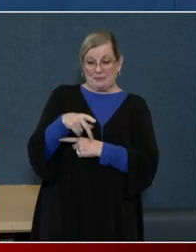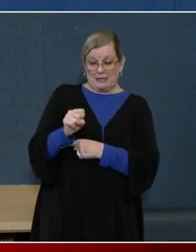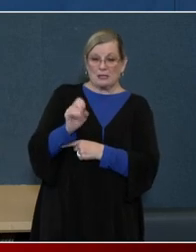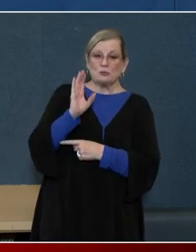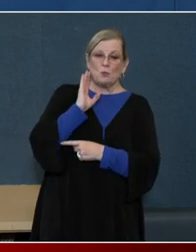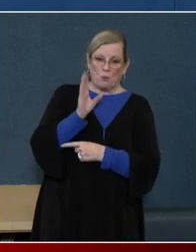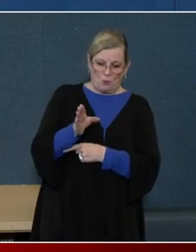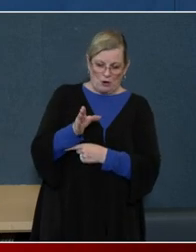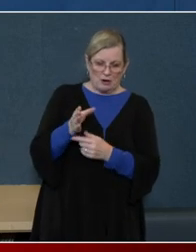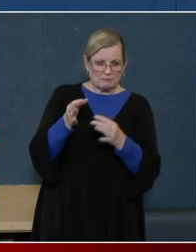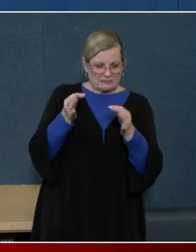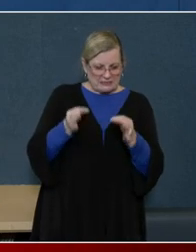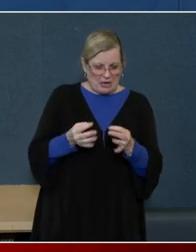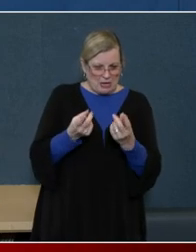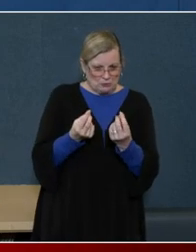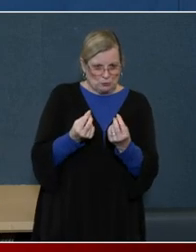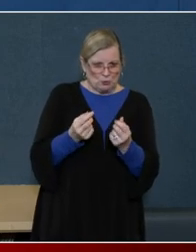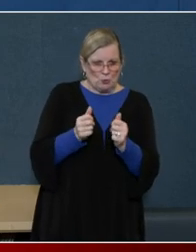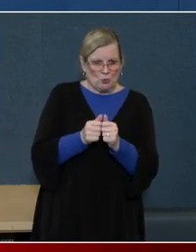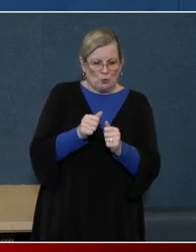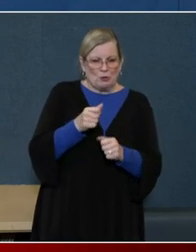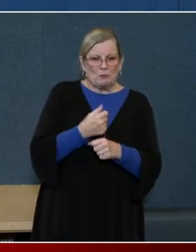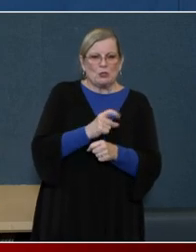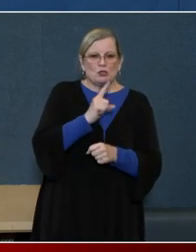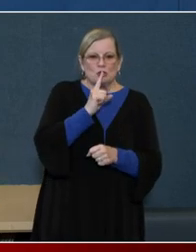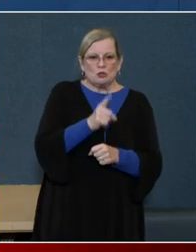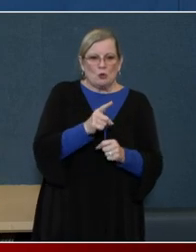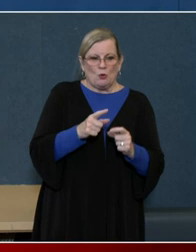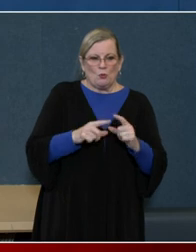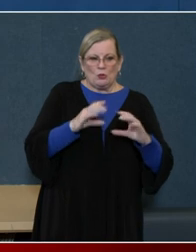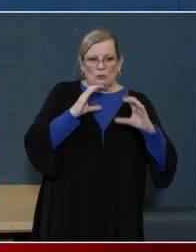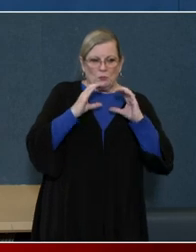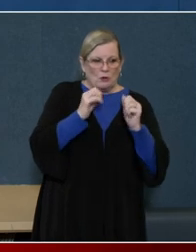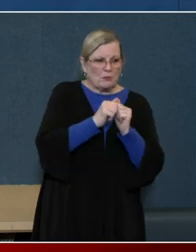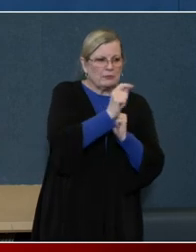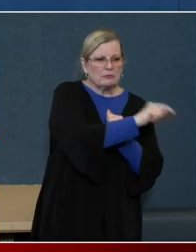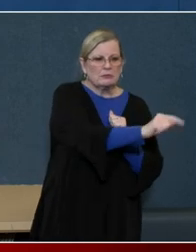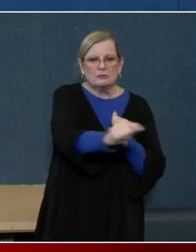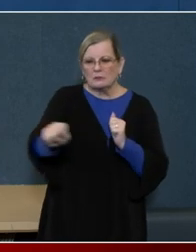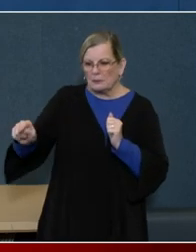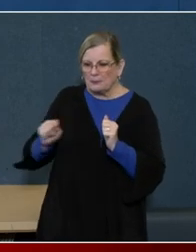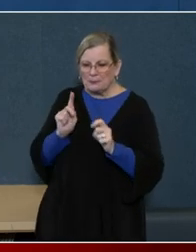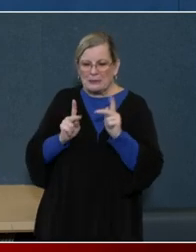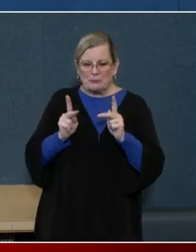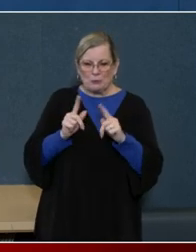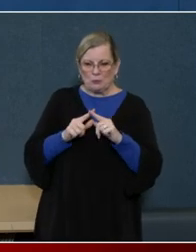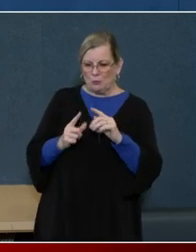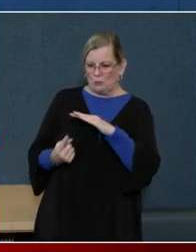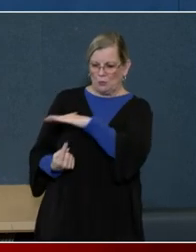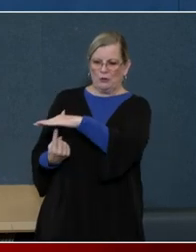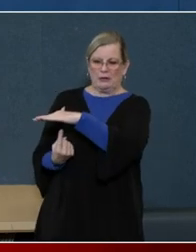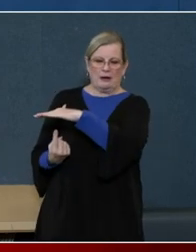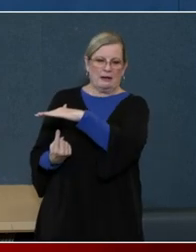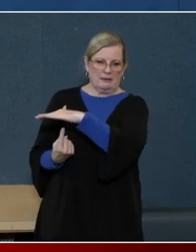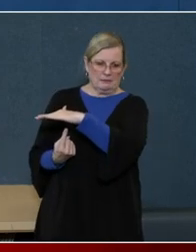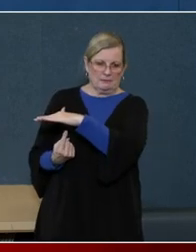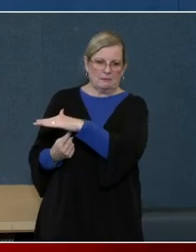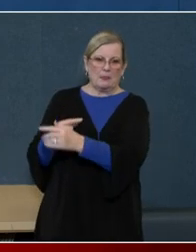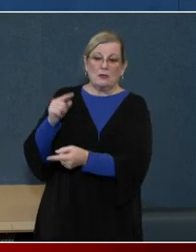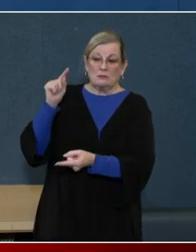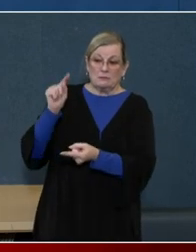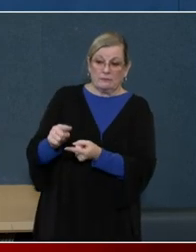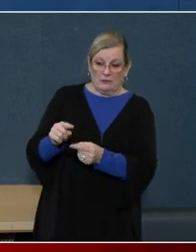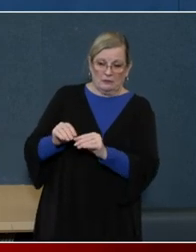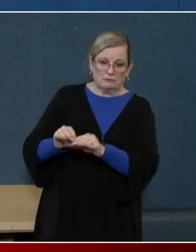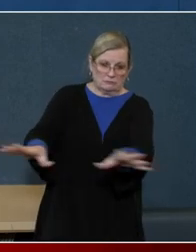and communication and transparency is maintained. To minimize the impact and the spread of